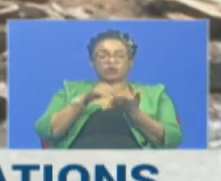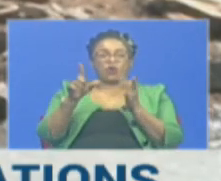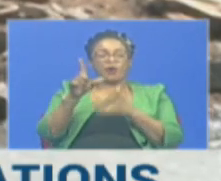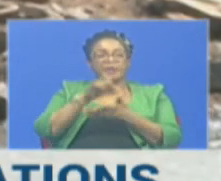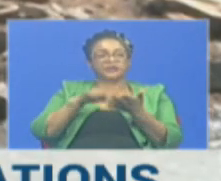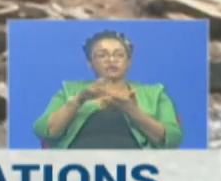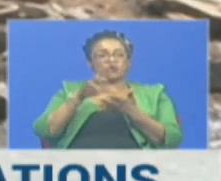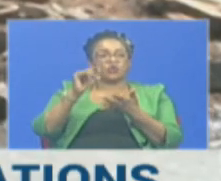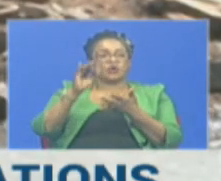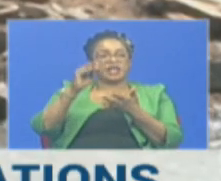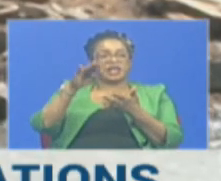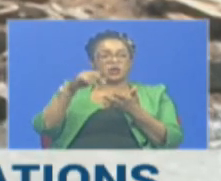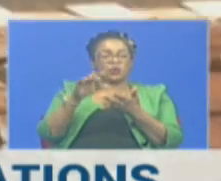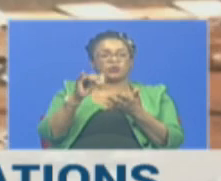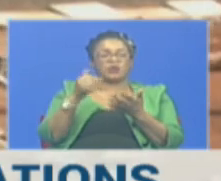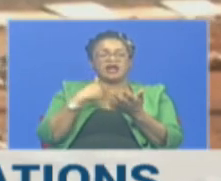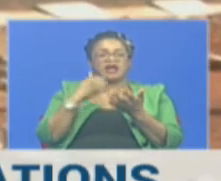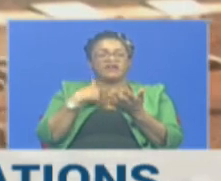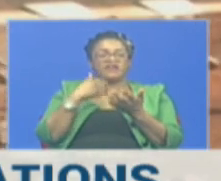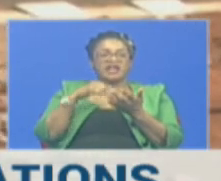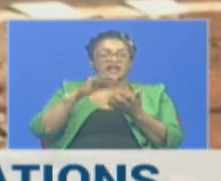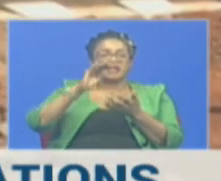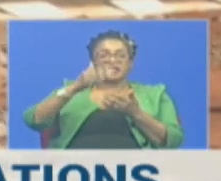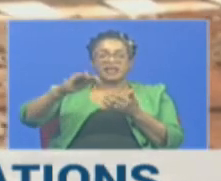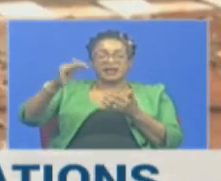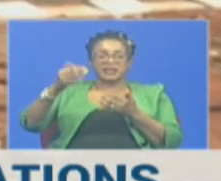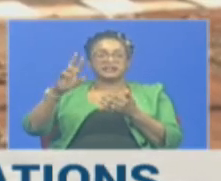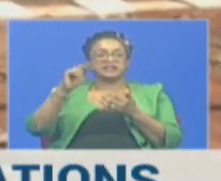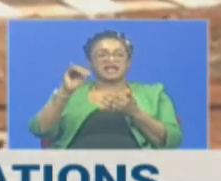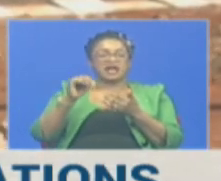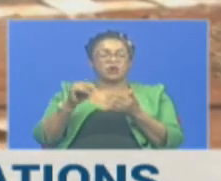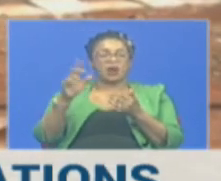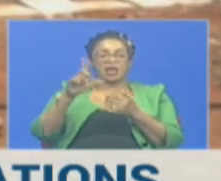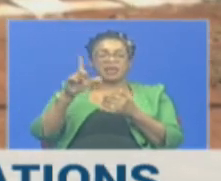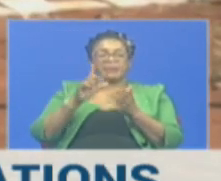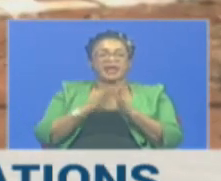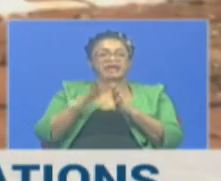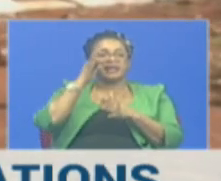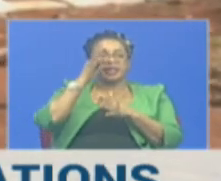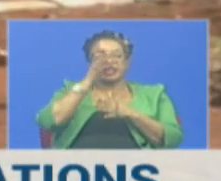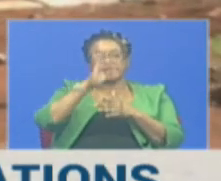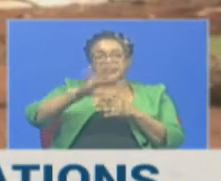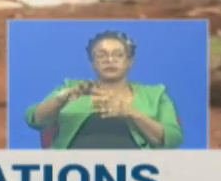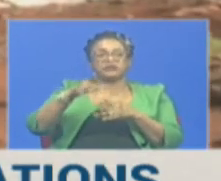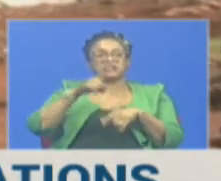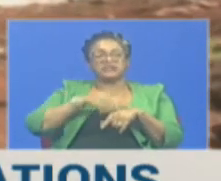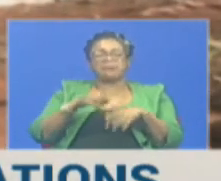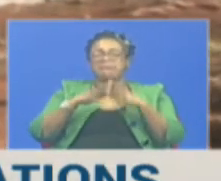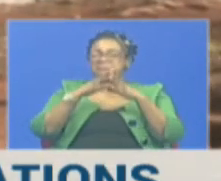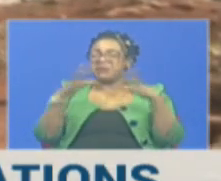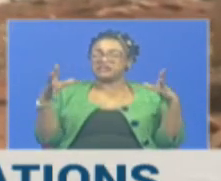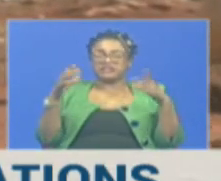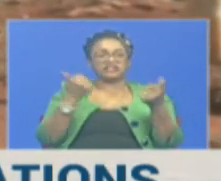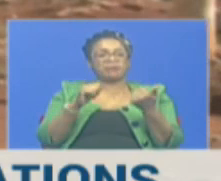Stadium will serve Kirinyaga, Murang'a, Nyandarua, Laikipia, and Nyeri counties during major championships.